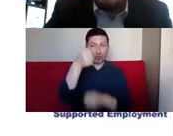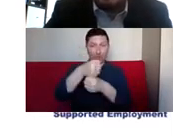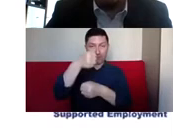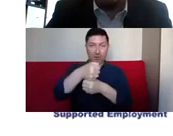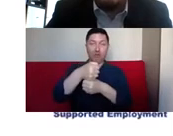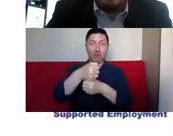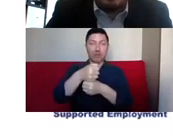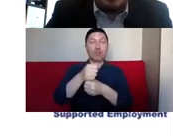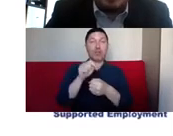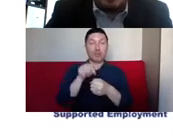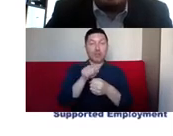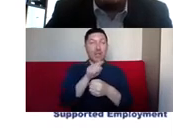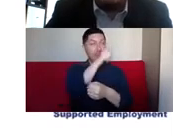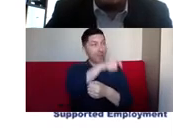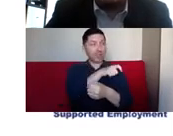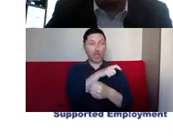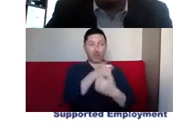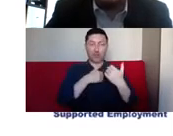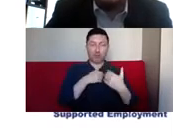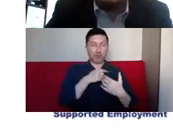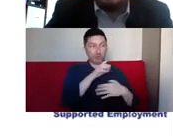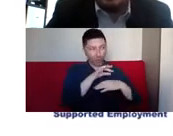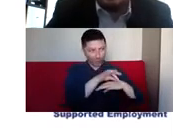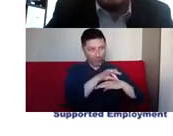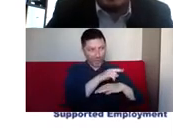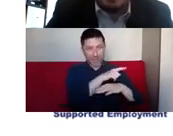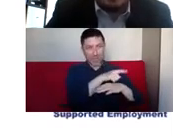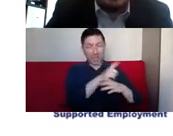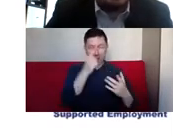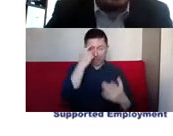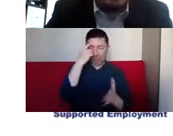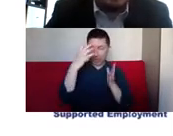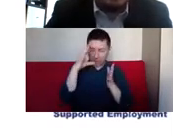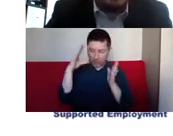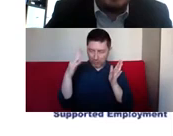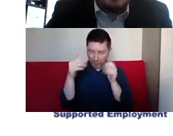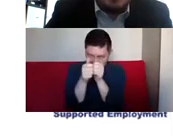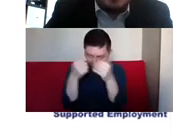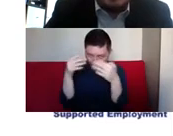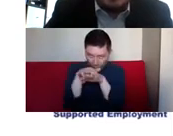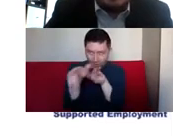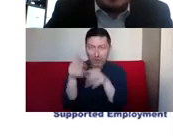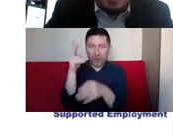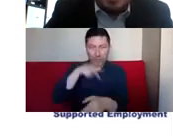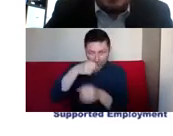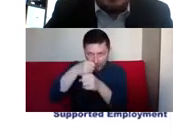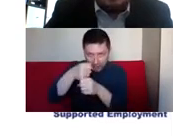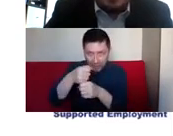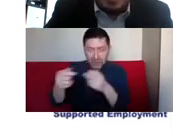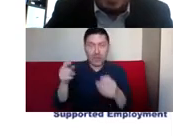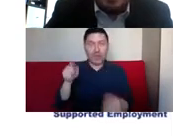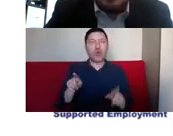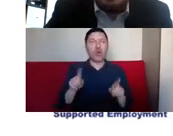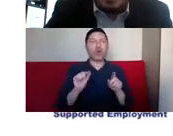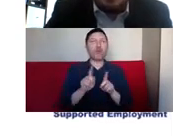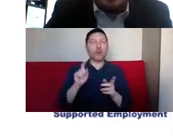because every person is able to work if the needed support and assistance is provided. And yes, we